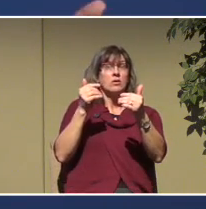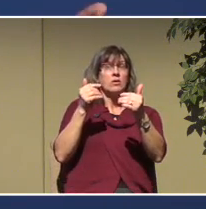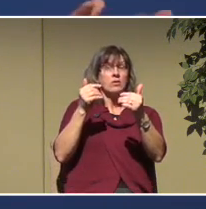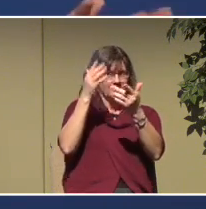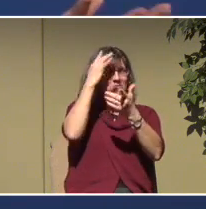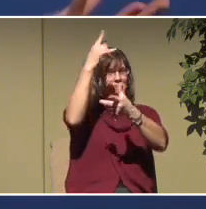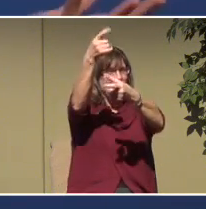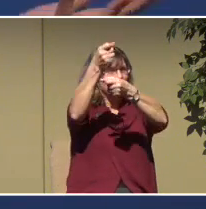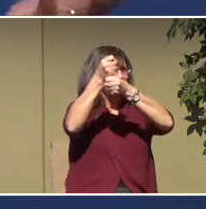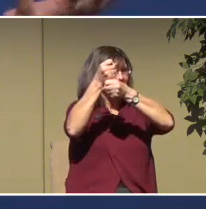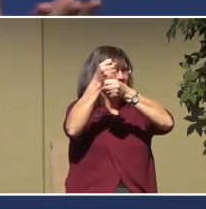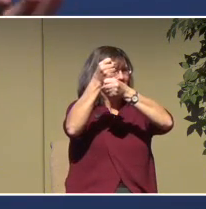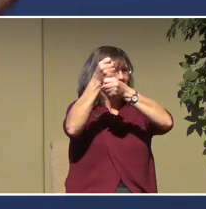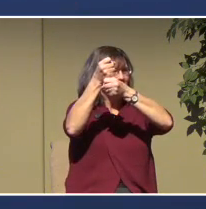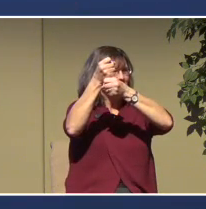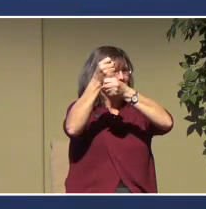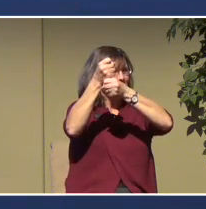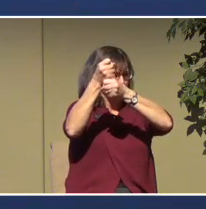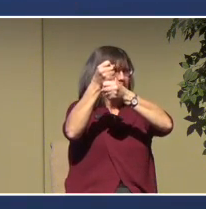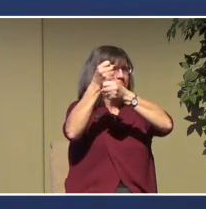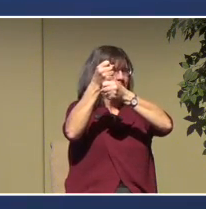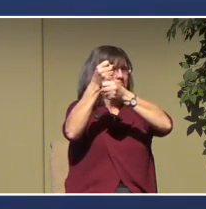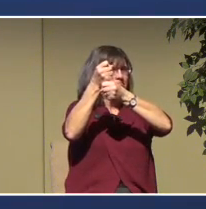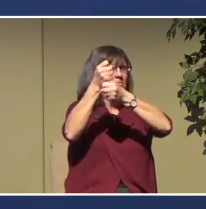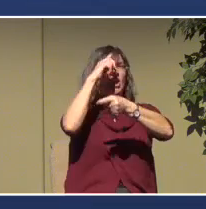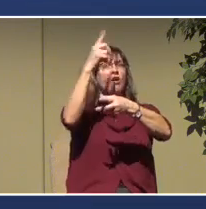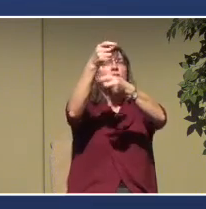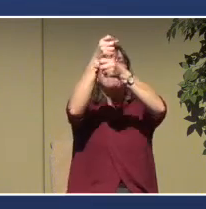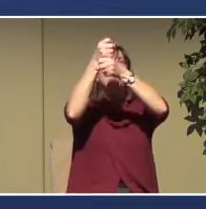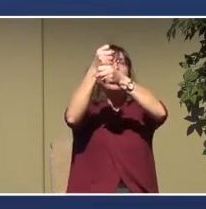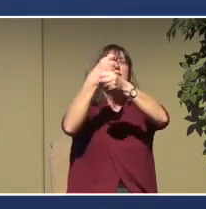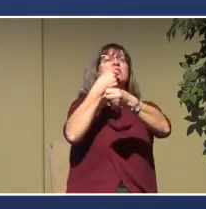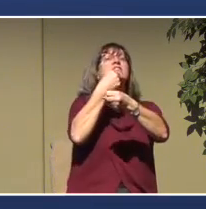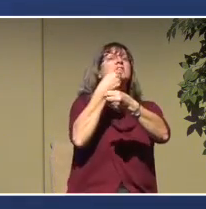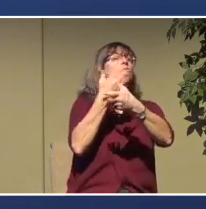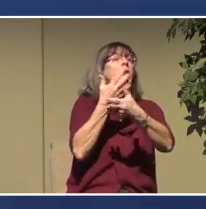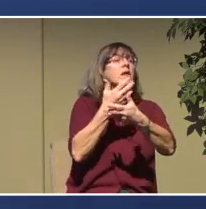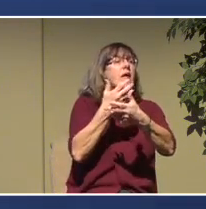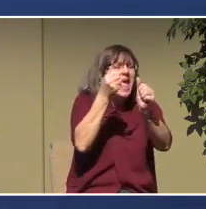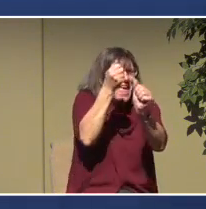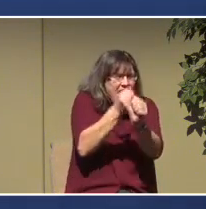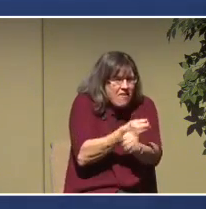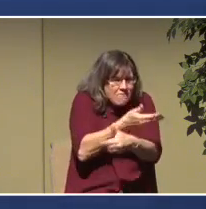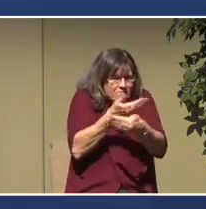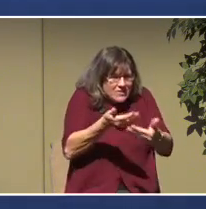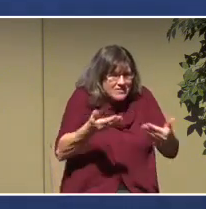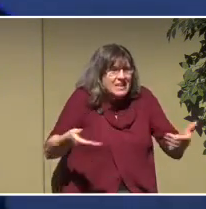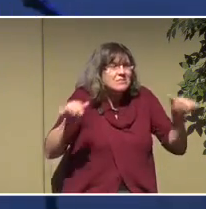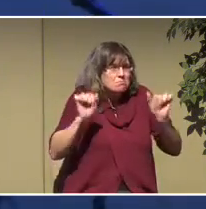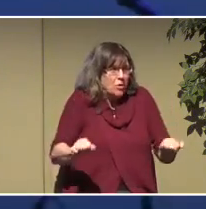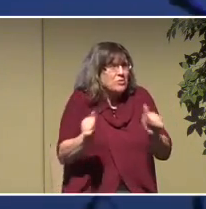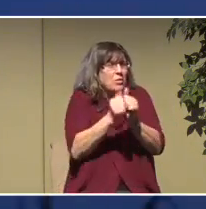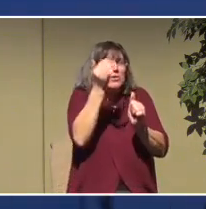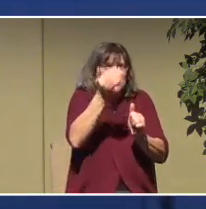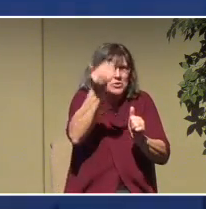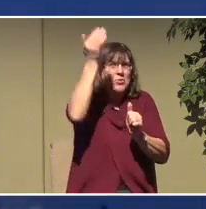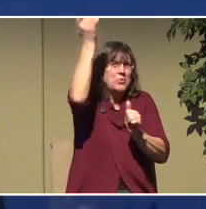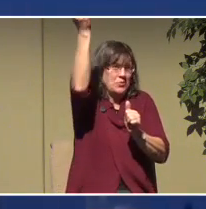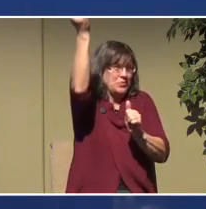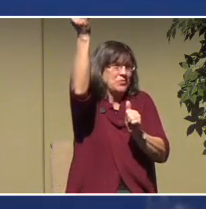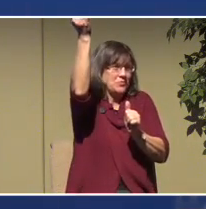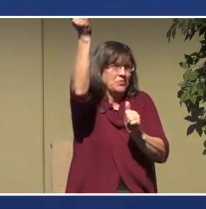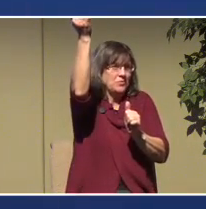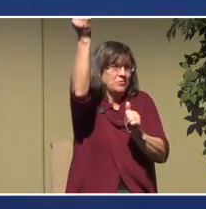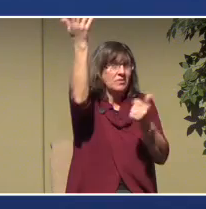faith. And the faith is, everything is possible for you. And you think about it, there are